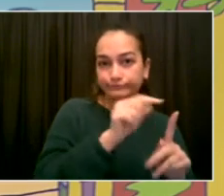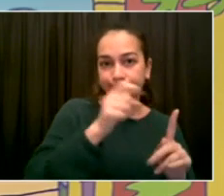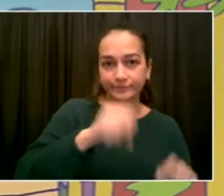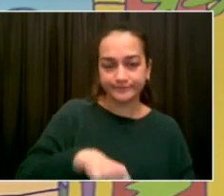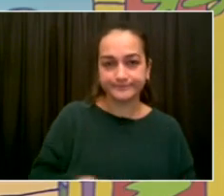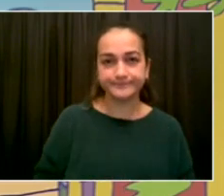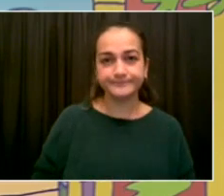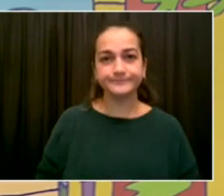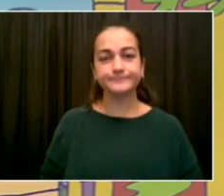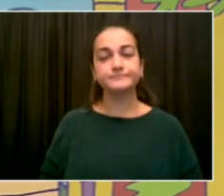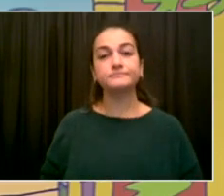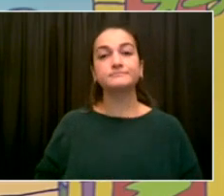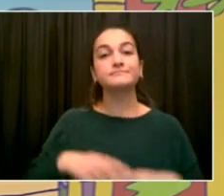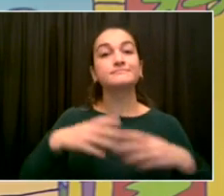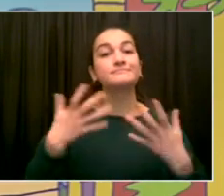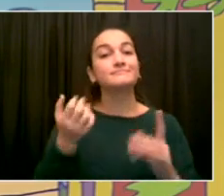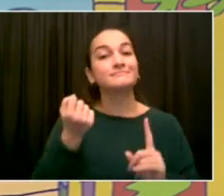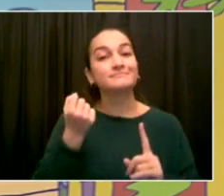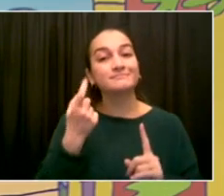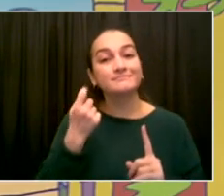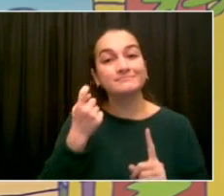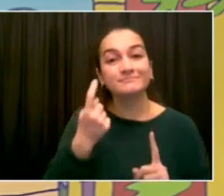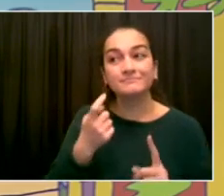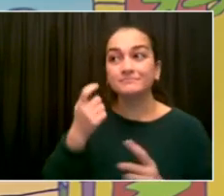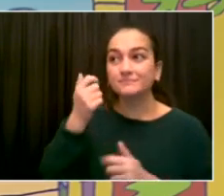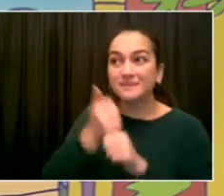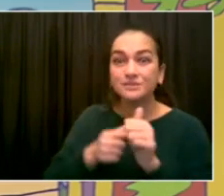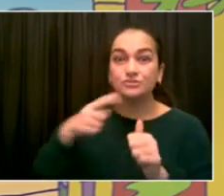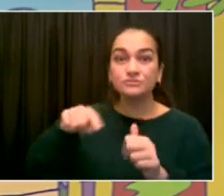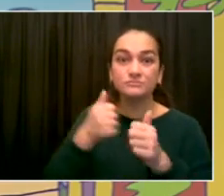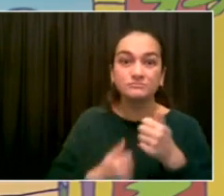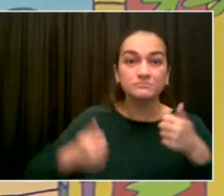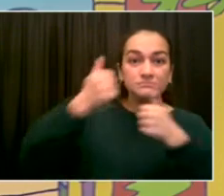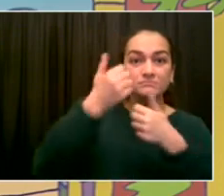vaccine mandate. So I feel ready. Go ahead, Michael.